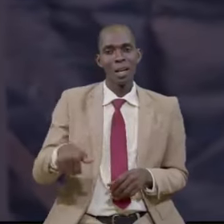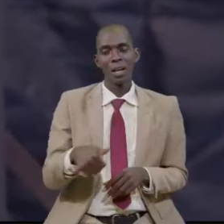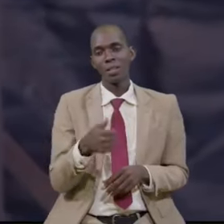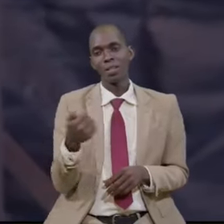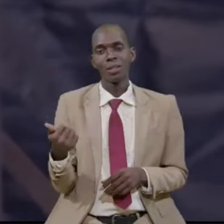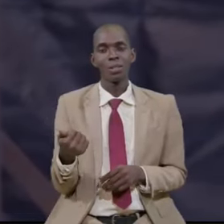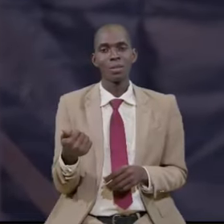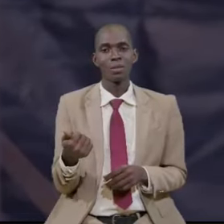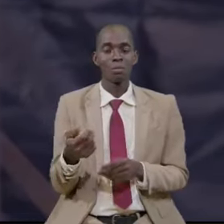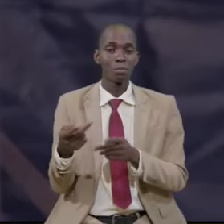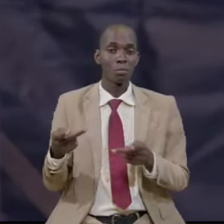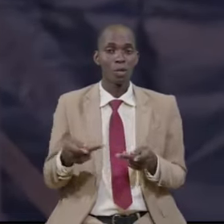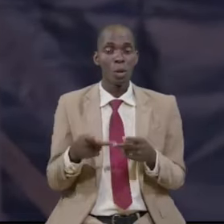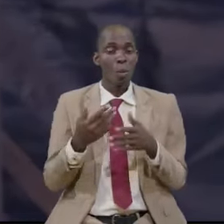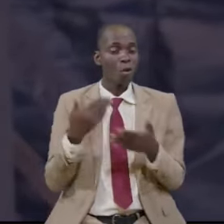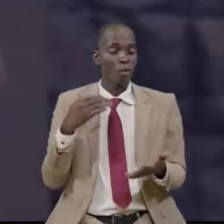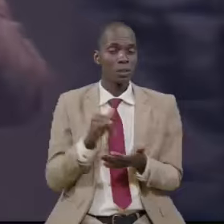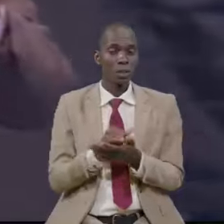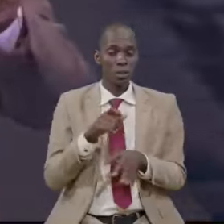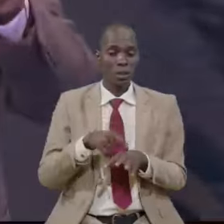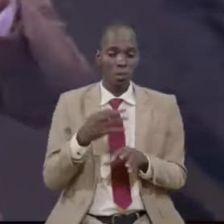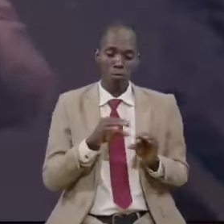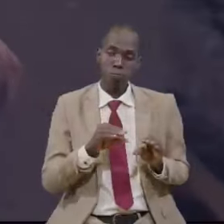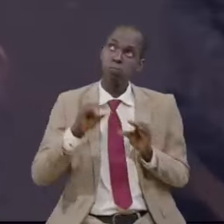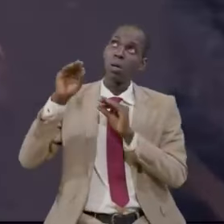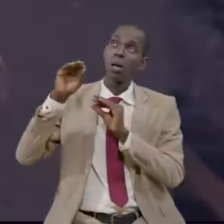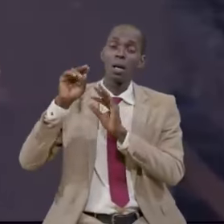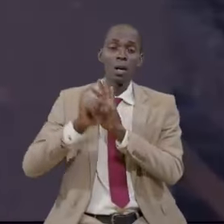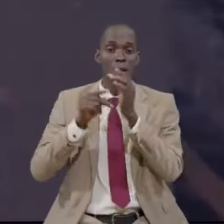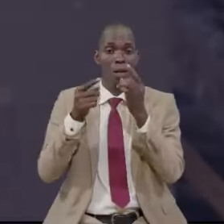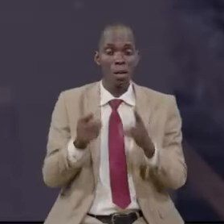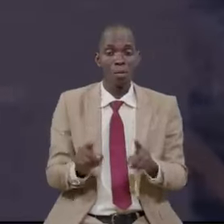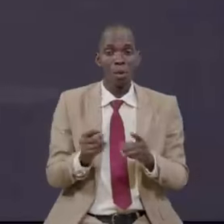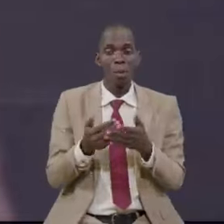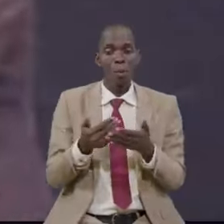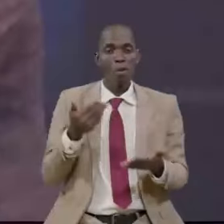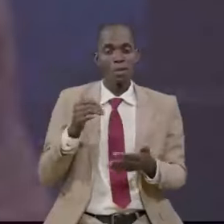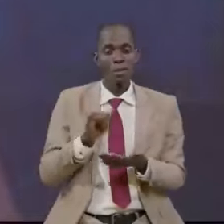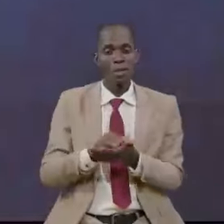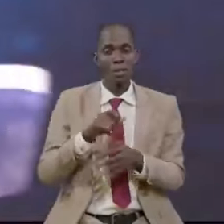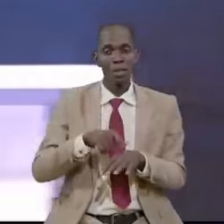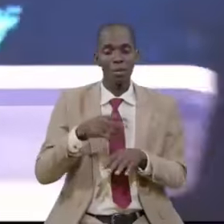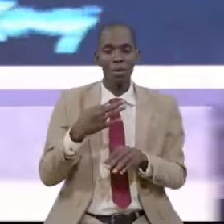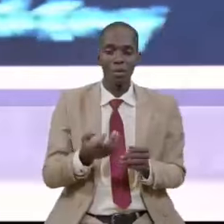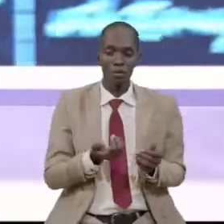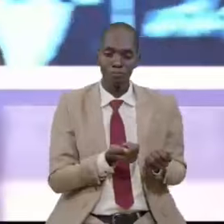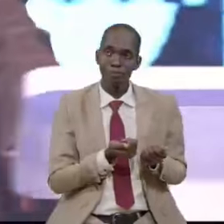that translation, before that transportation, and before